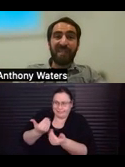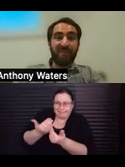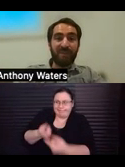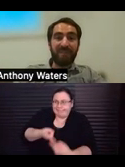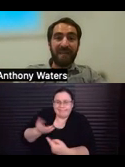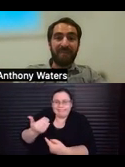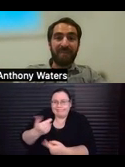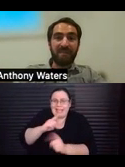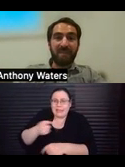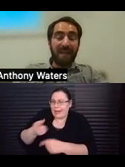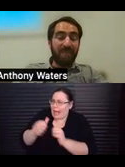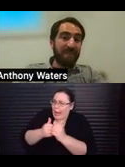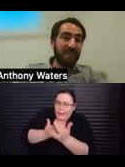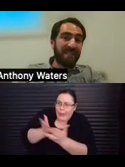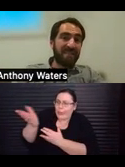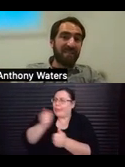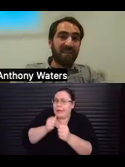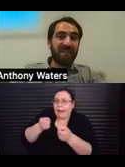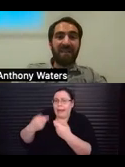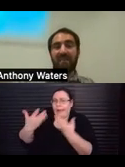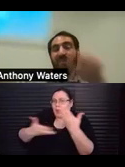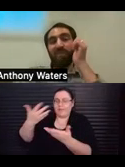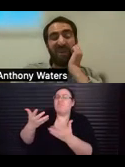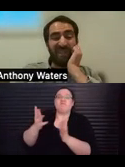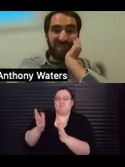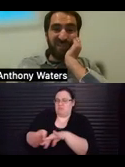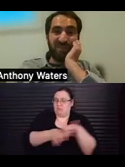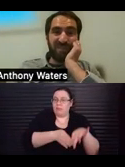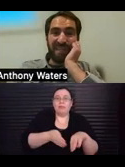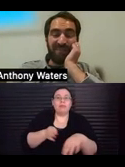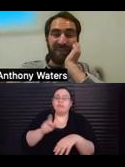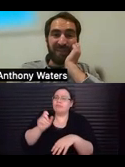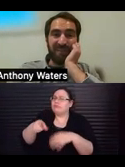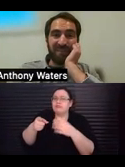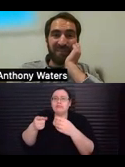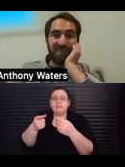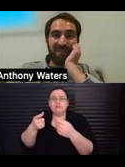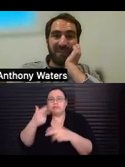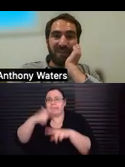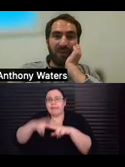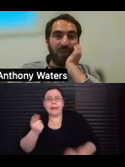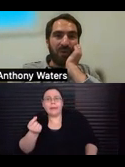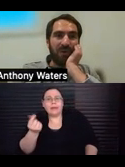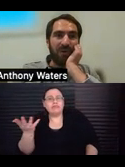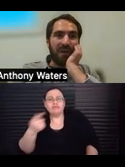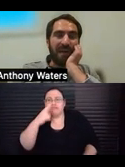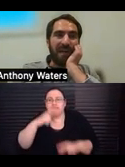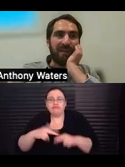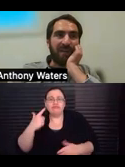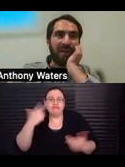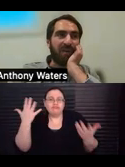you do to get through tough times, maybe I'll ask, what do you do to have fun?